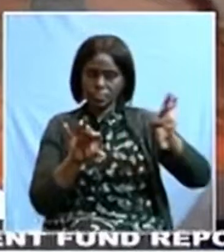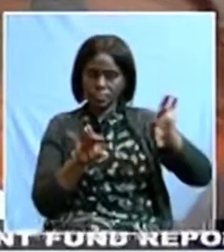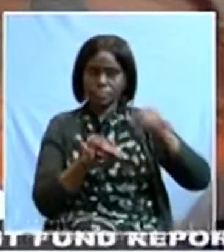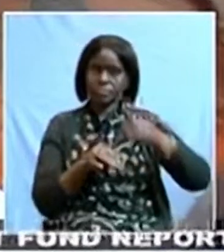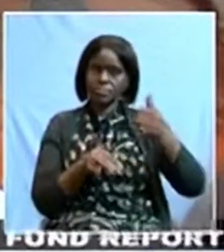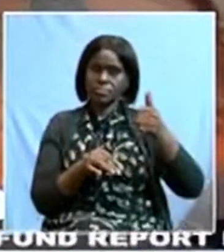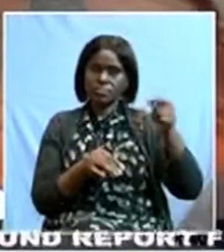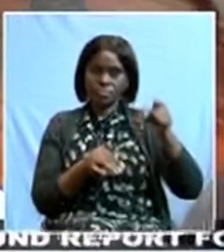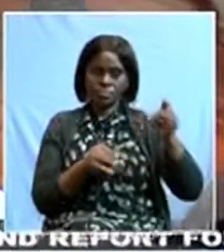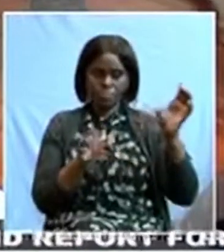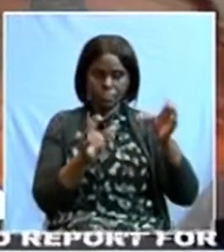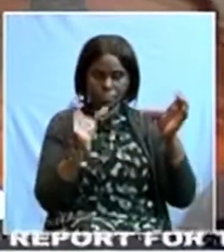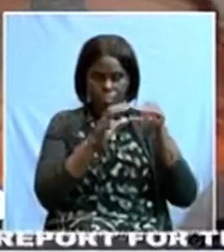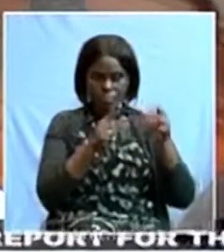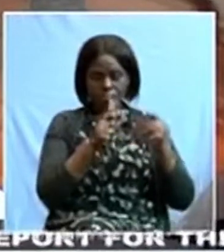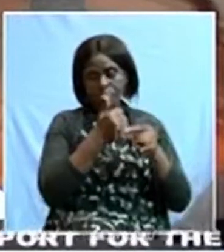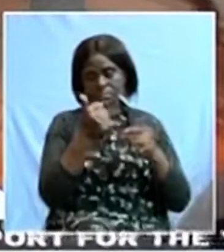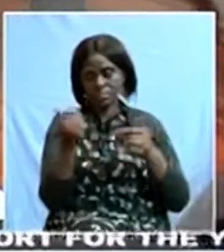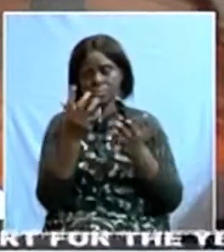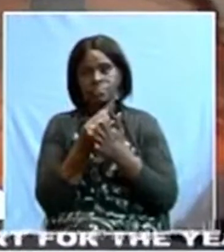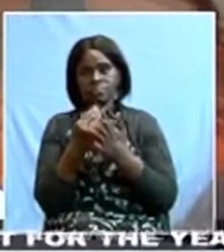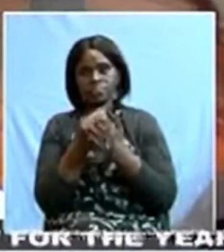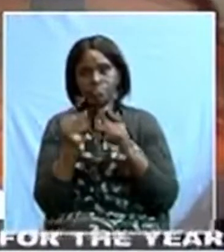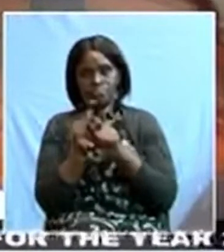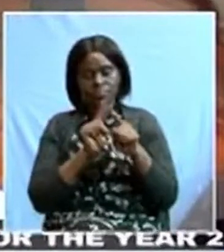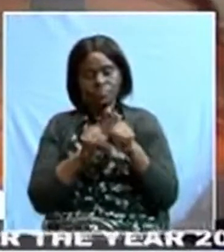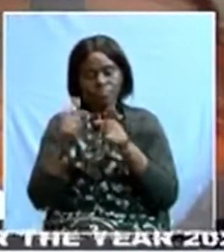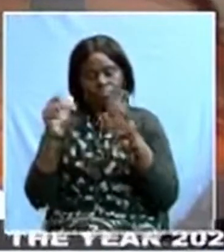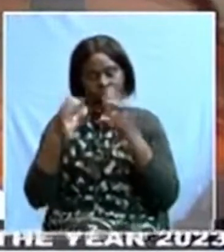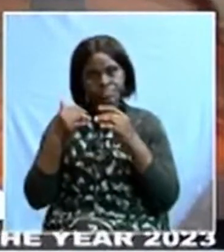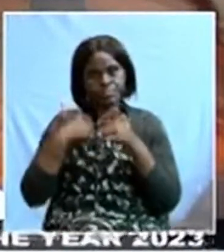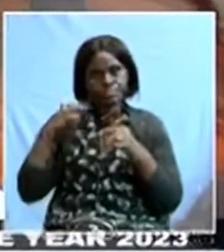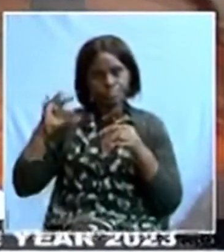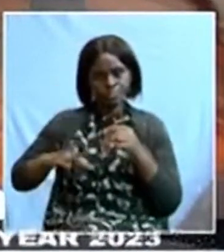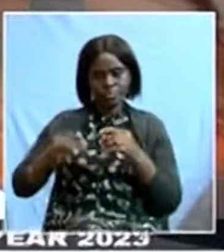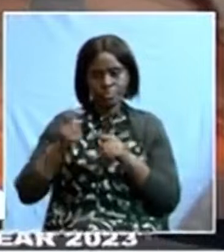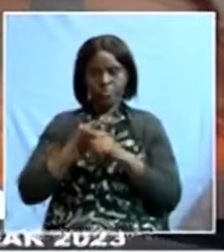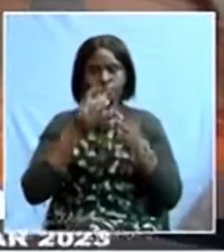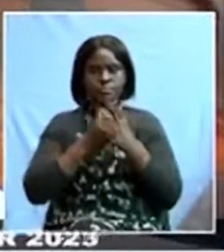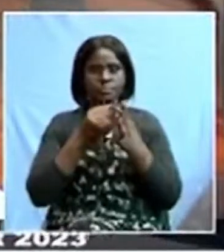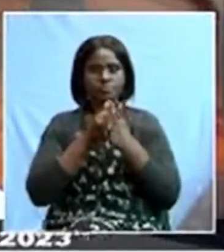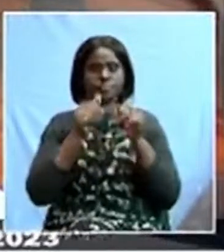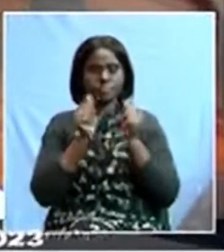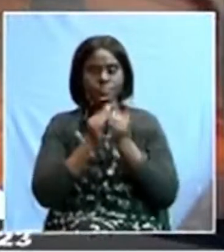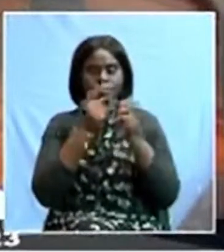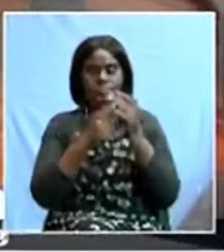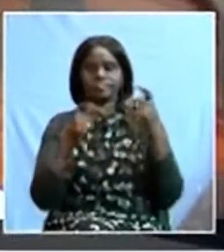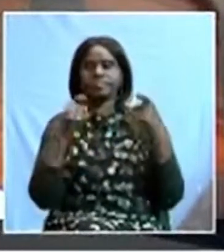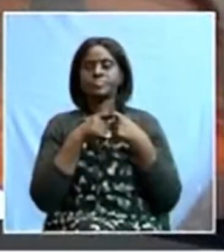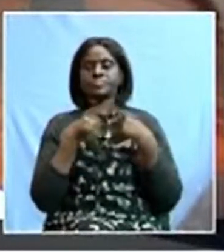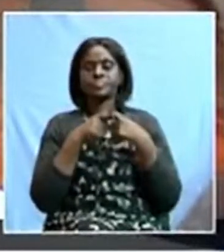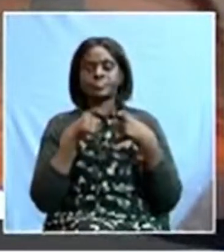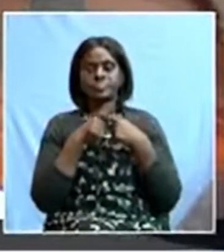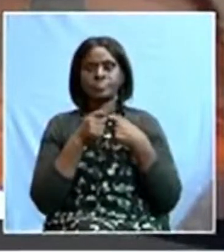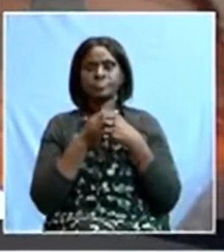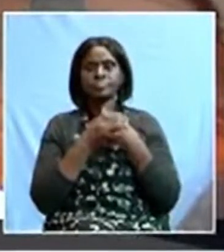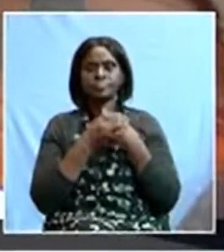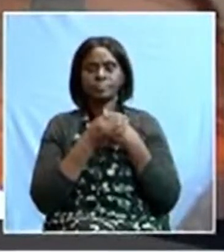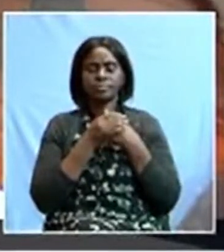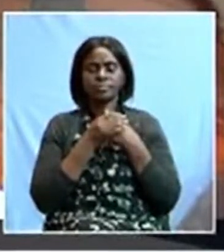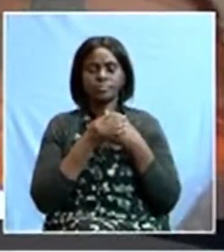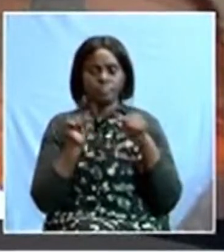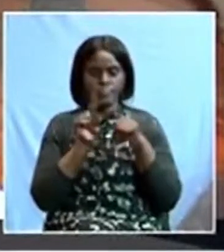receipts classified as other incomes the council earns from the account sitting with Zanaco. Action